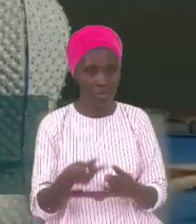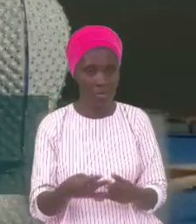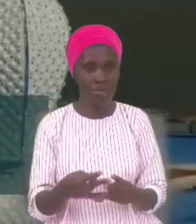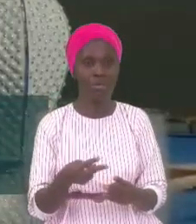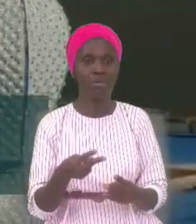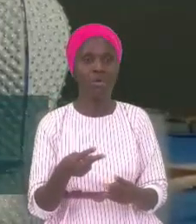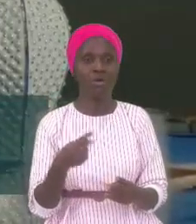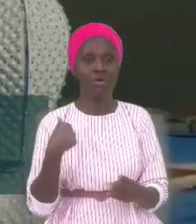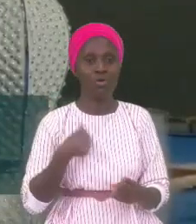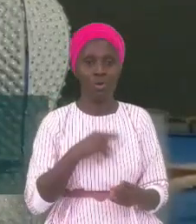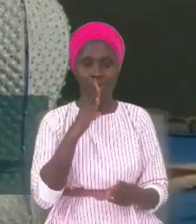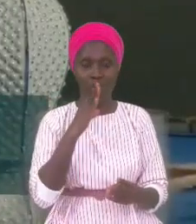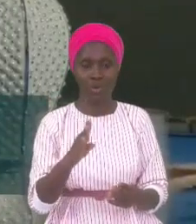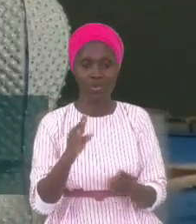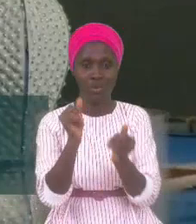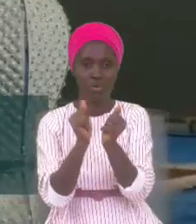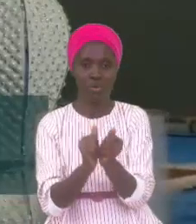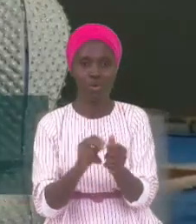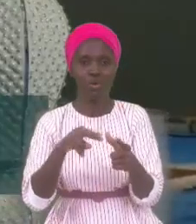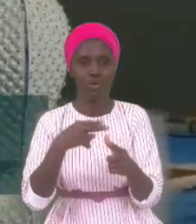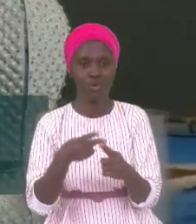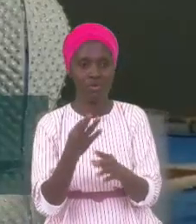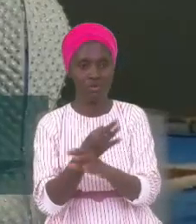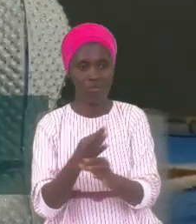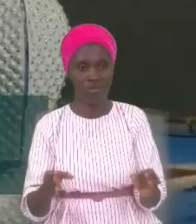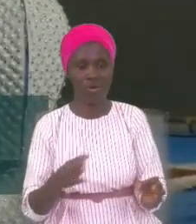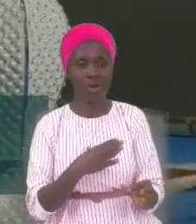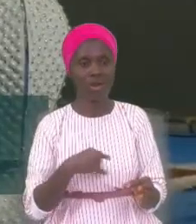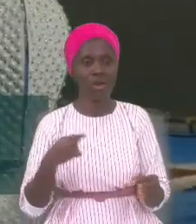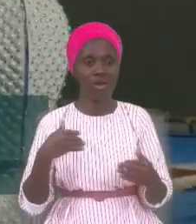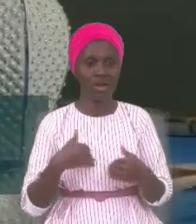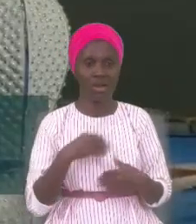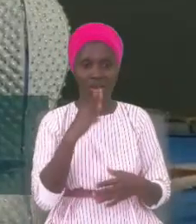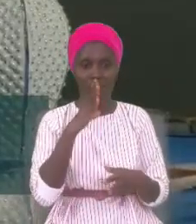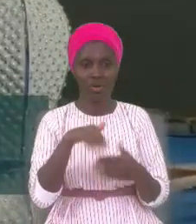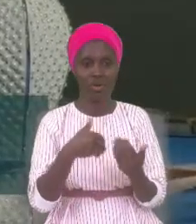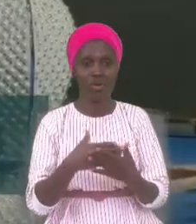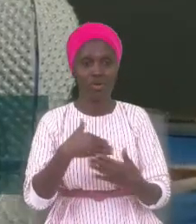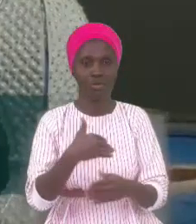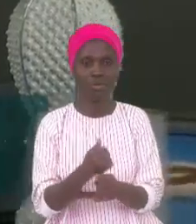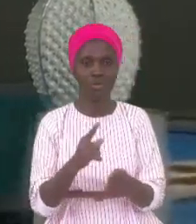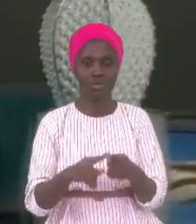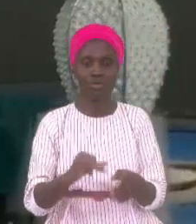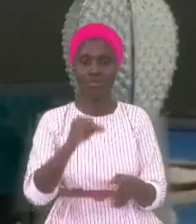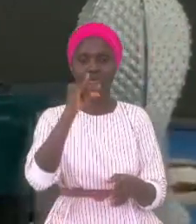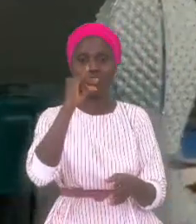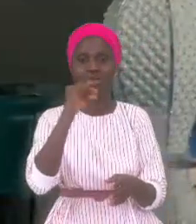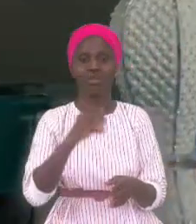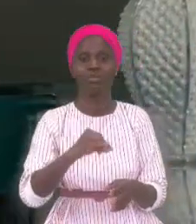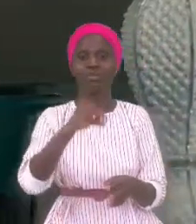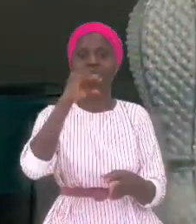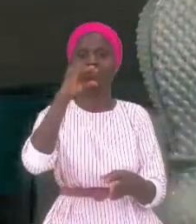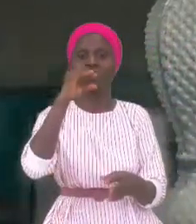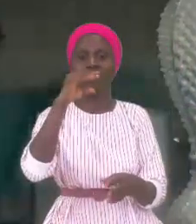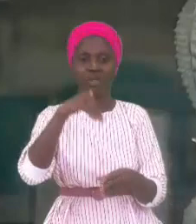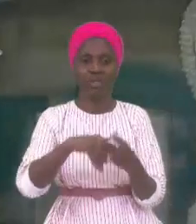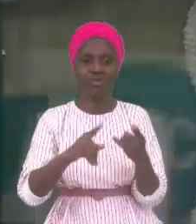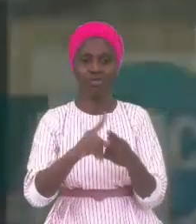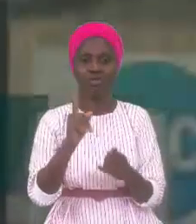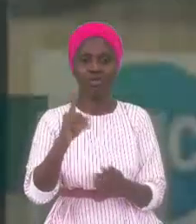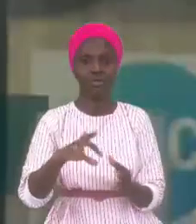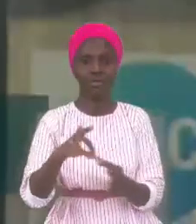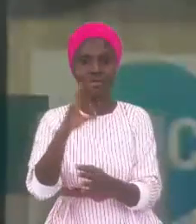being all made to drink into one spirit. We're looking at the membership now, what